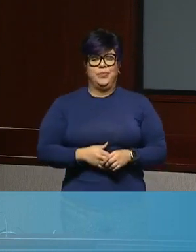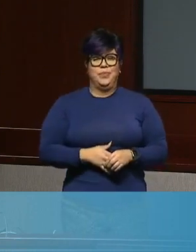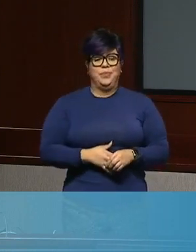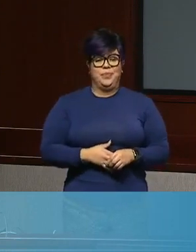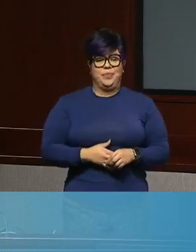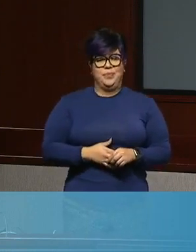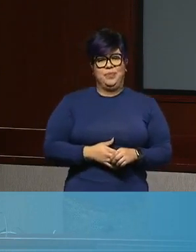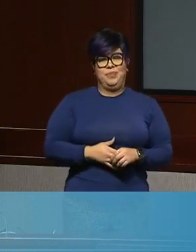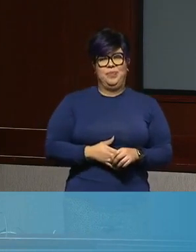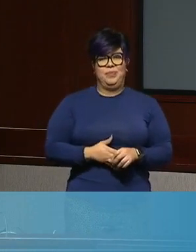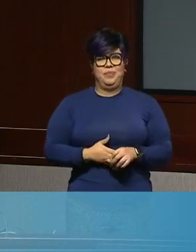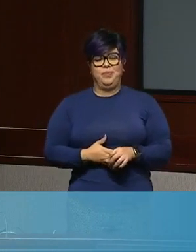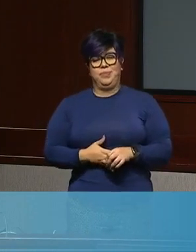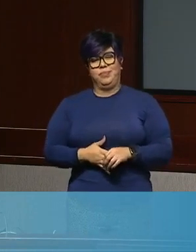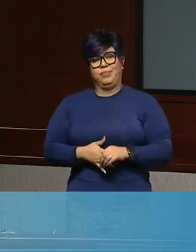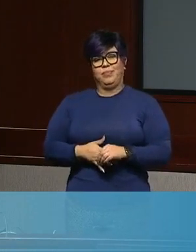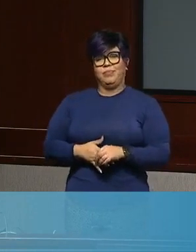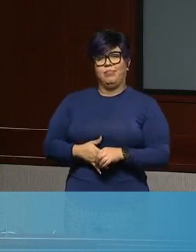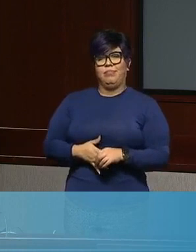No worries, thank you.